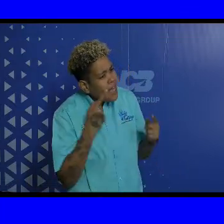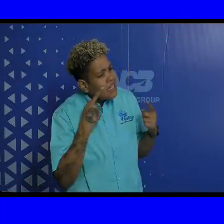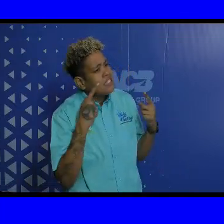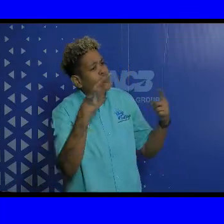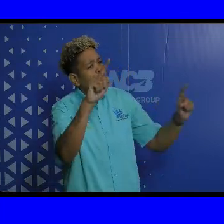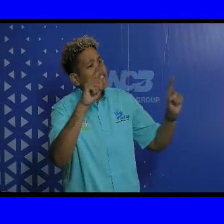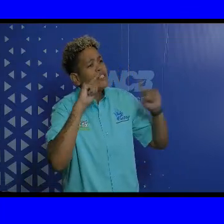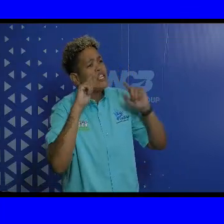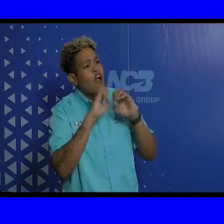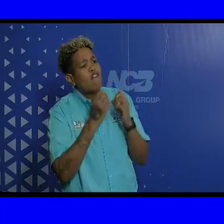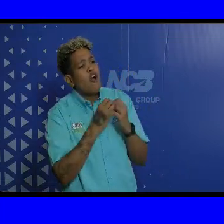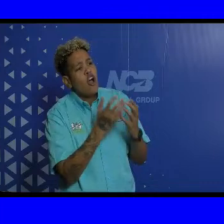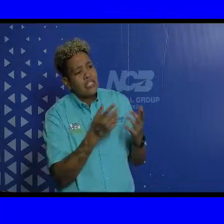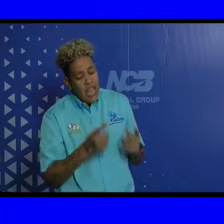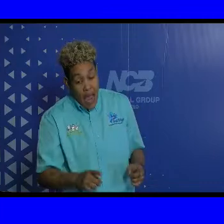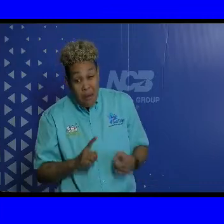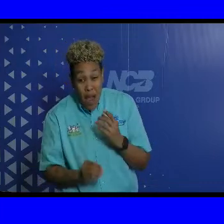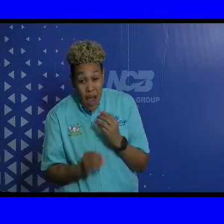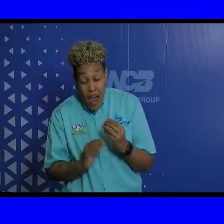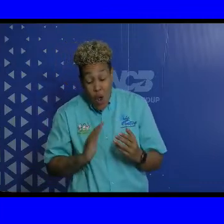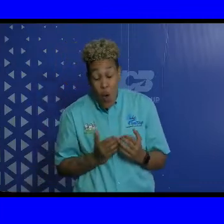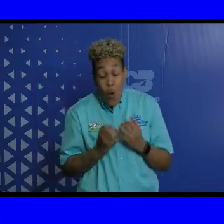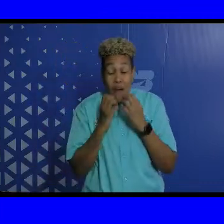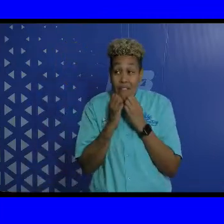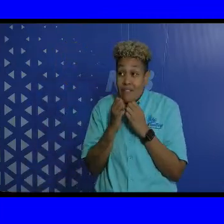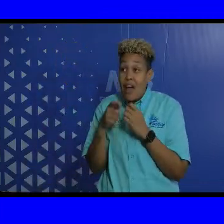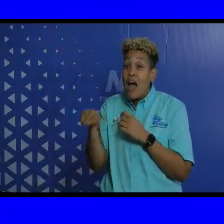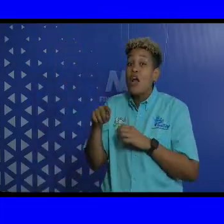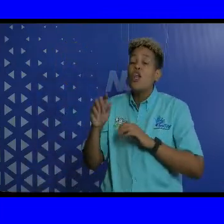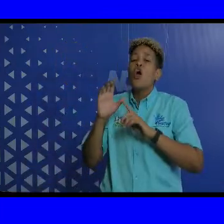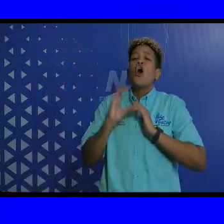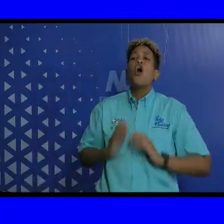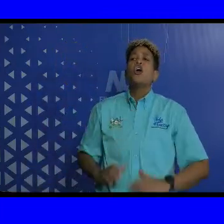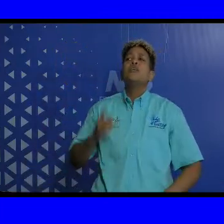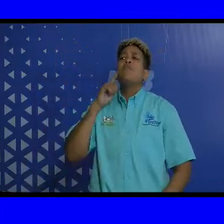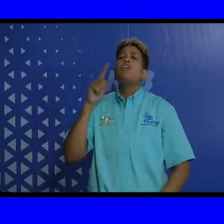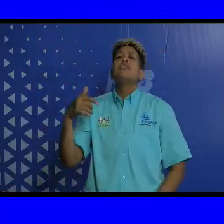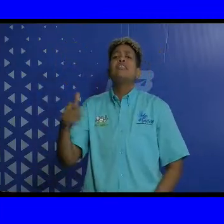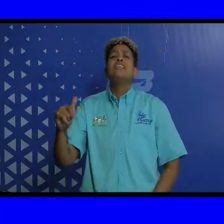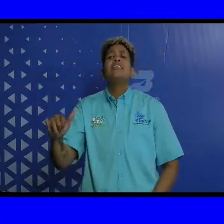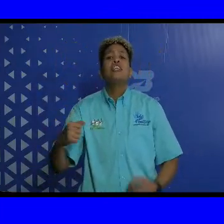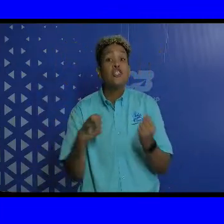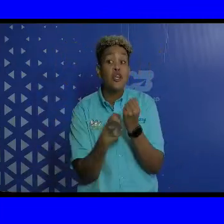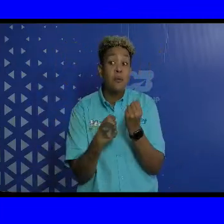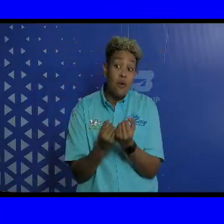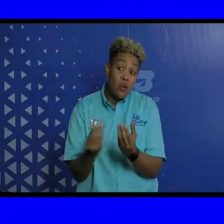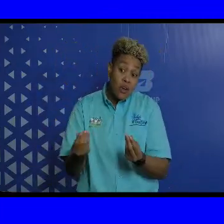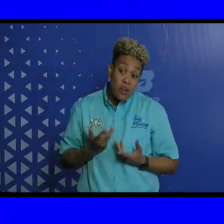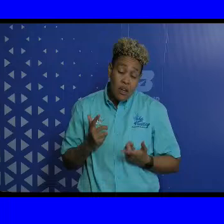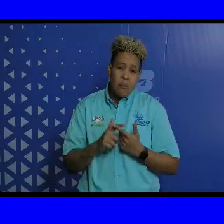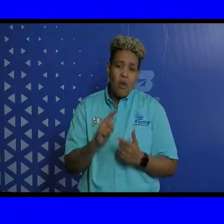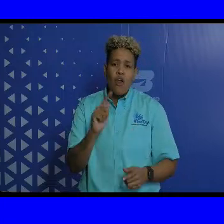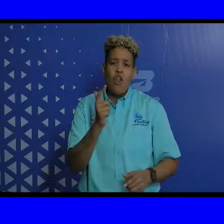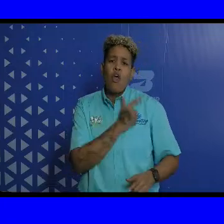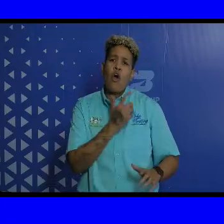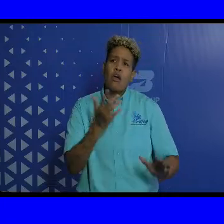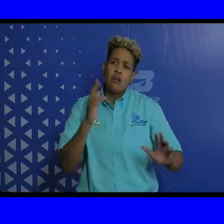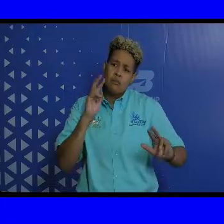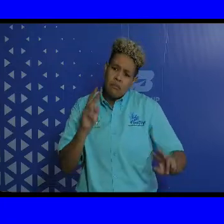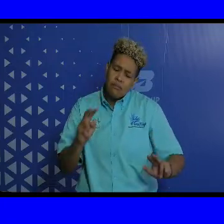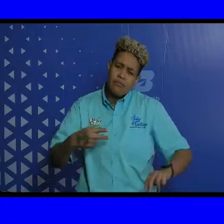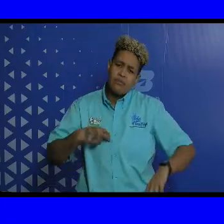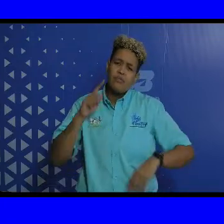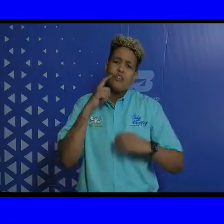of the organization, and for our valued customers for your continued support and loyalty. We look